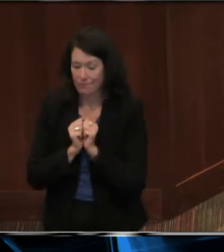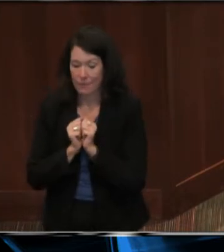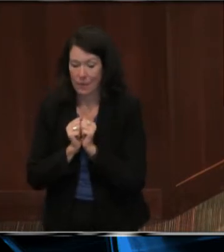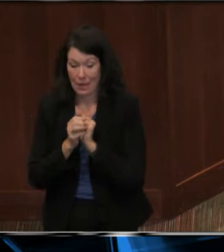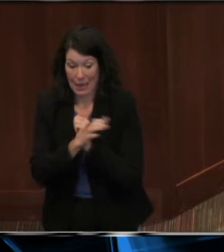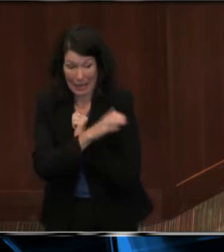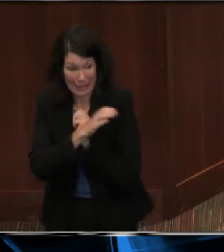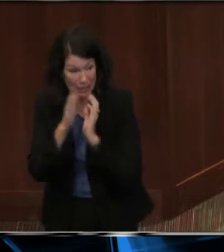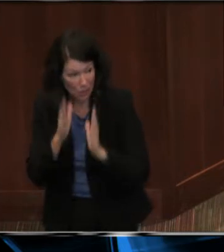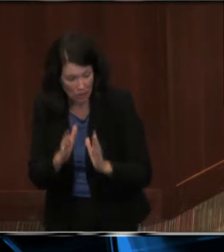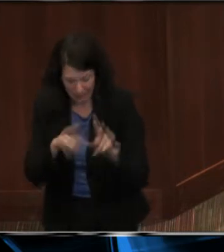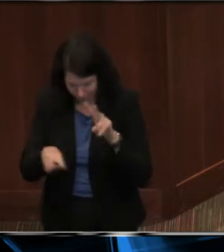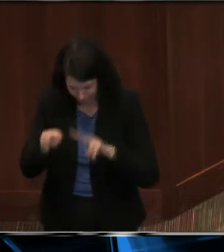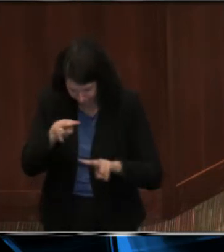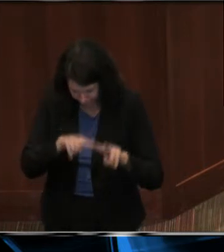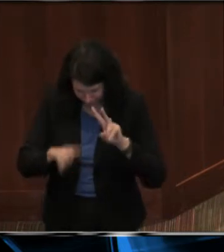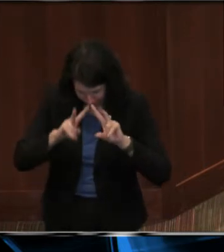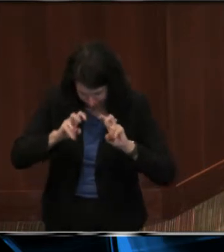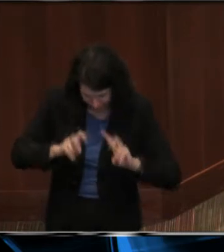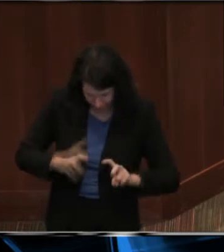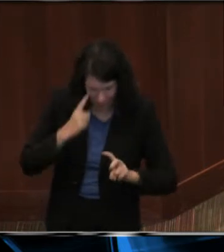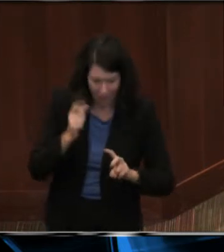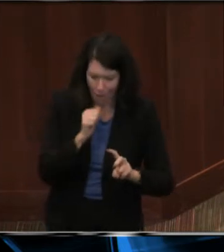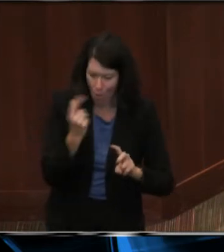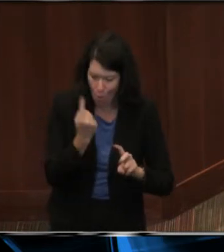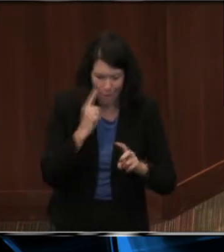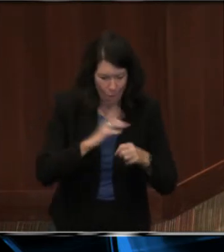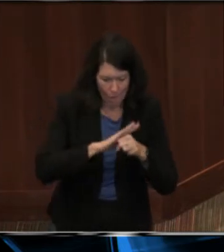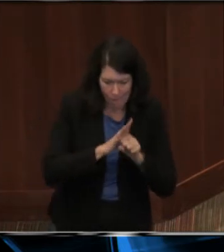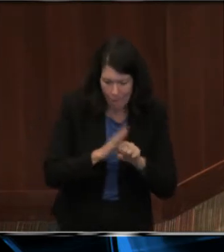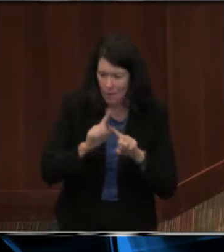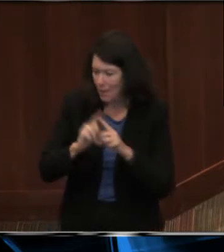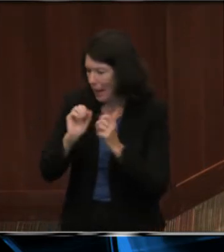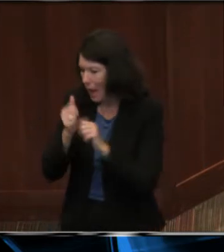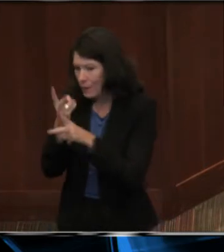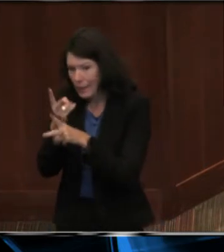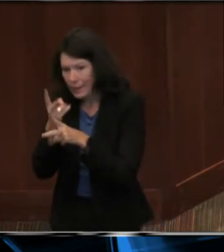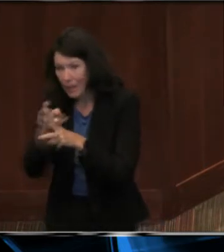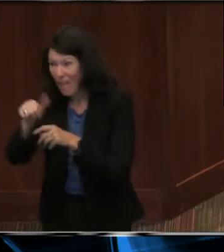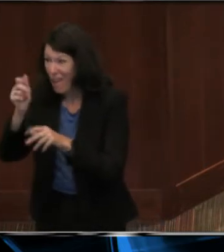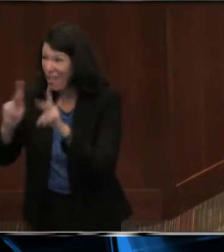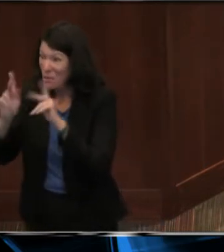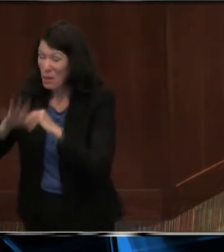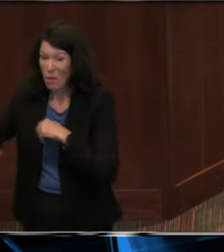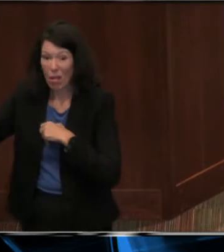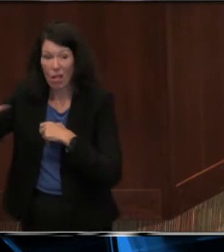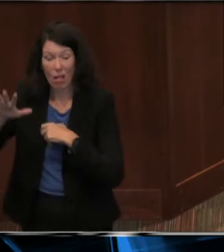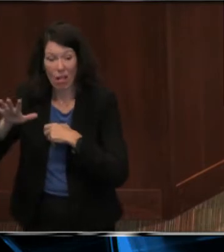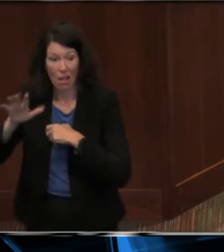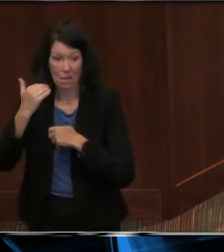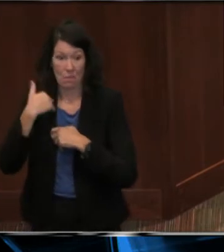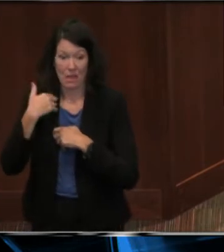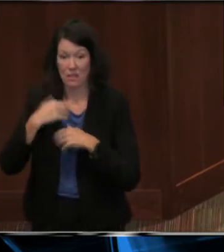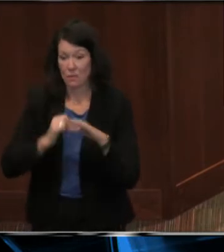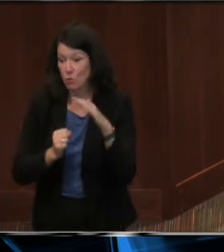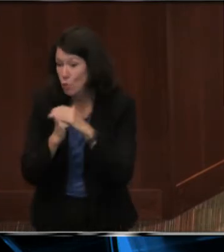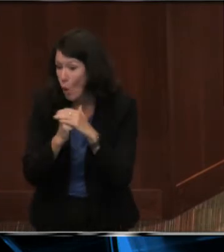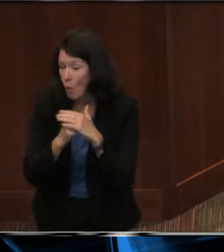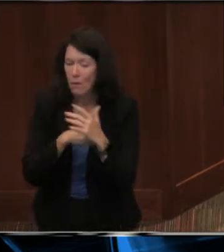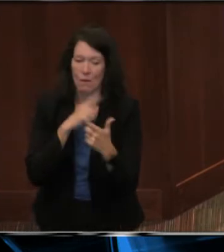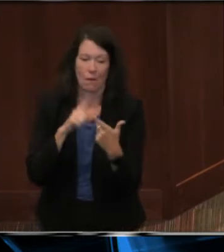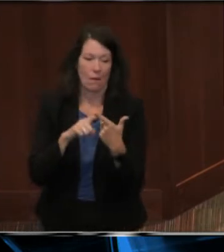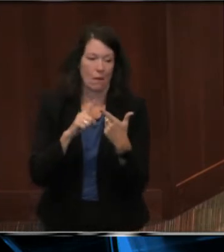our clinicians are looking at this not just for COVID, but how they will continue to care for us as a population, whether it's because we're having a stroke, we